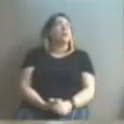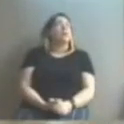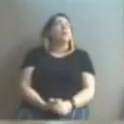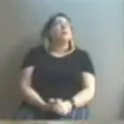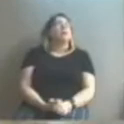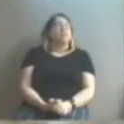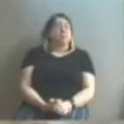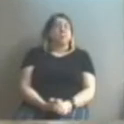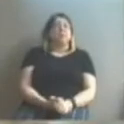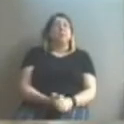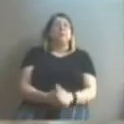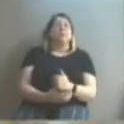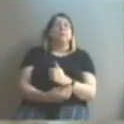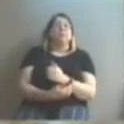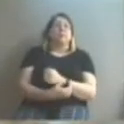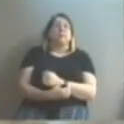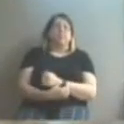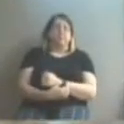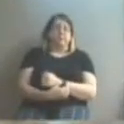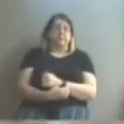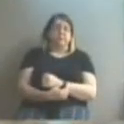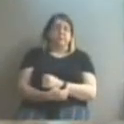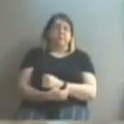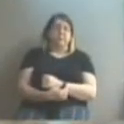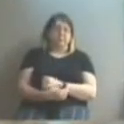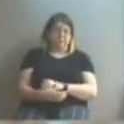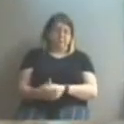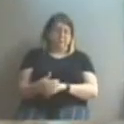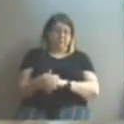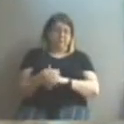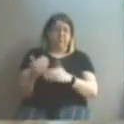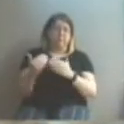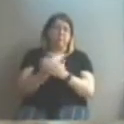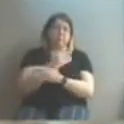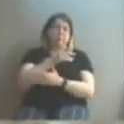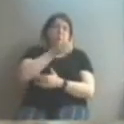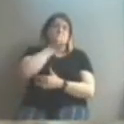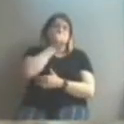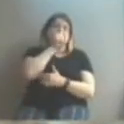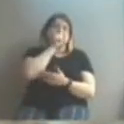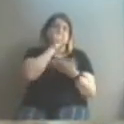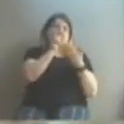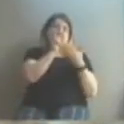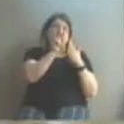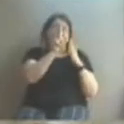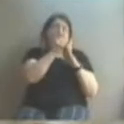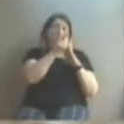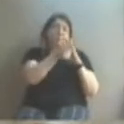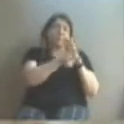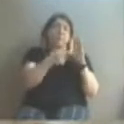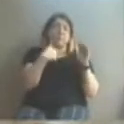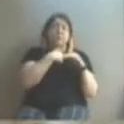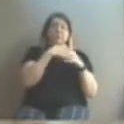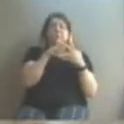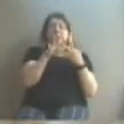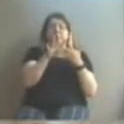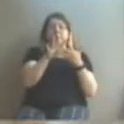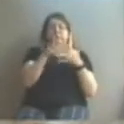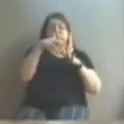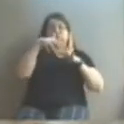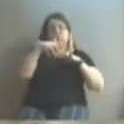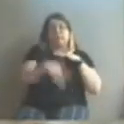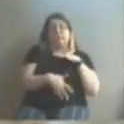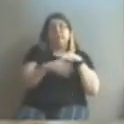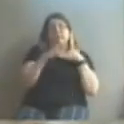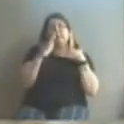With the new privacy laws, we were shredding every hard drive of our surplus